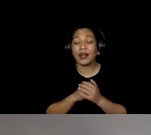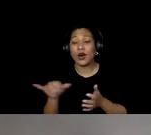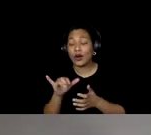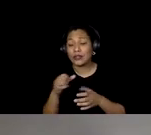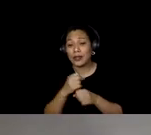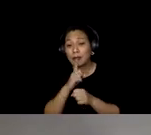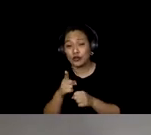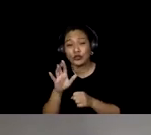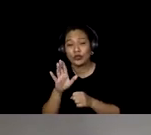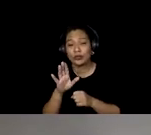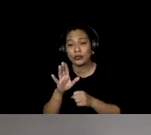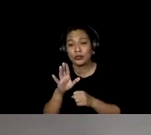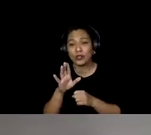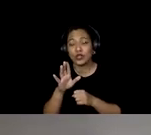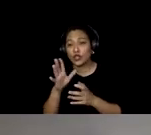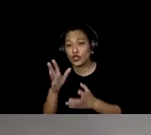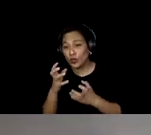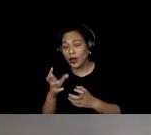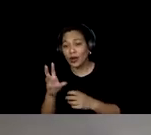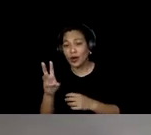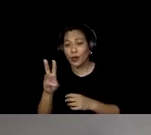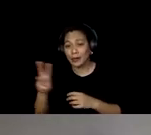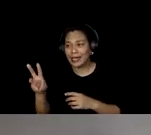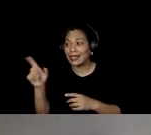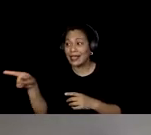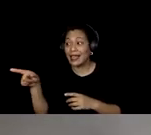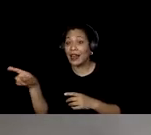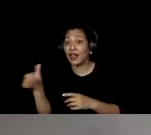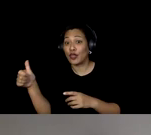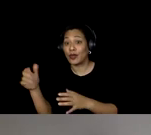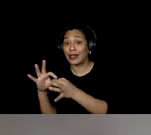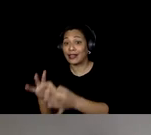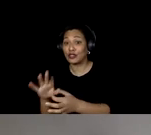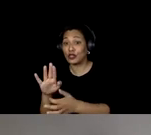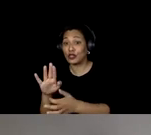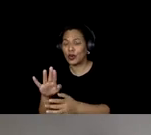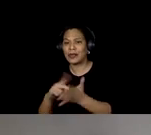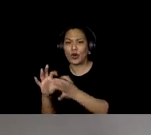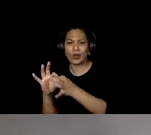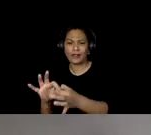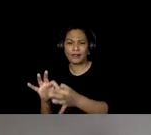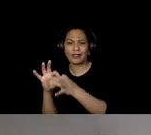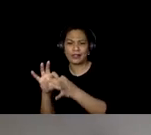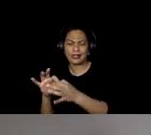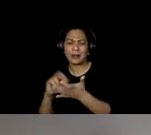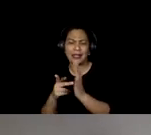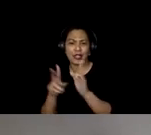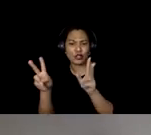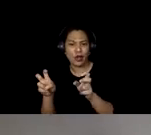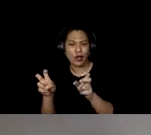getting websites to link to you that are actually relevant to your own web page. So things that have to do with kind of your topic